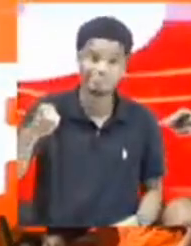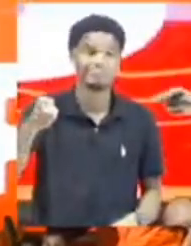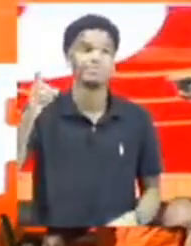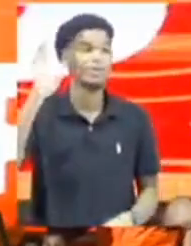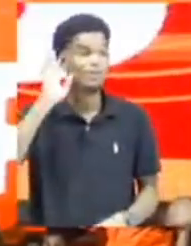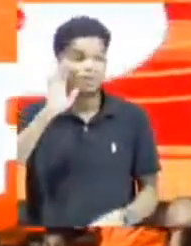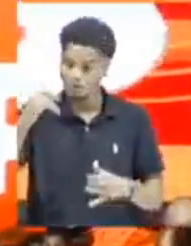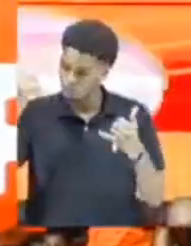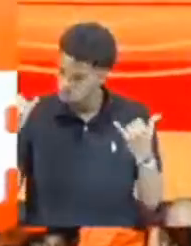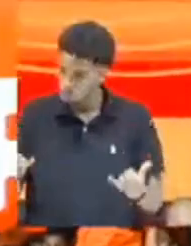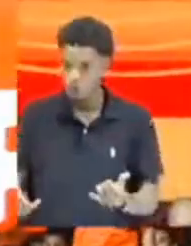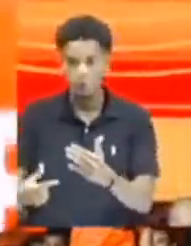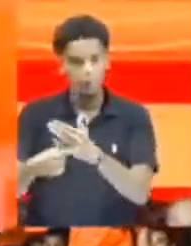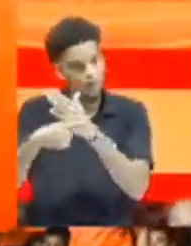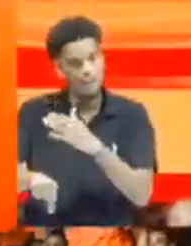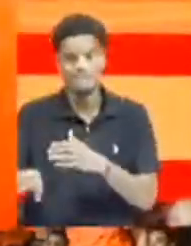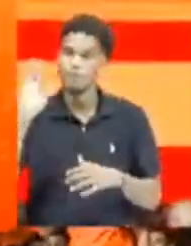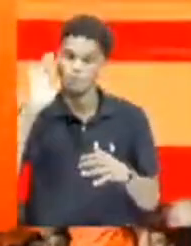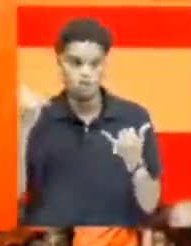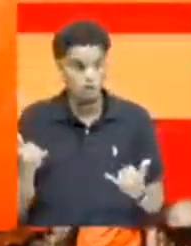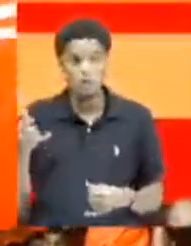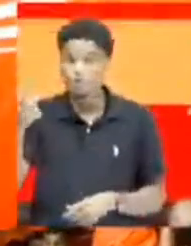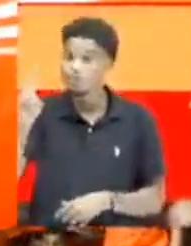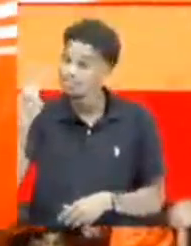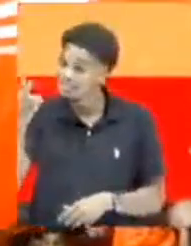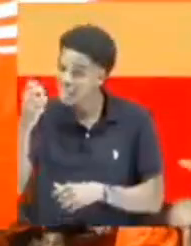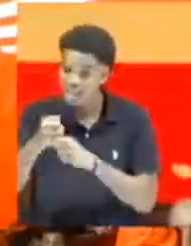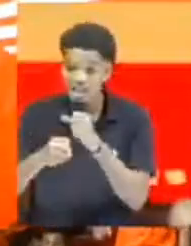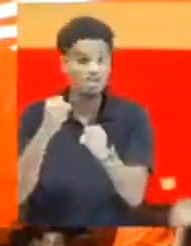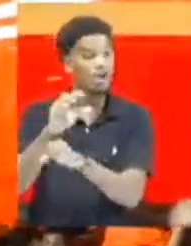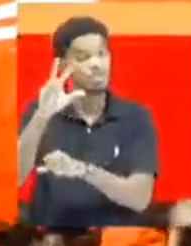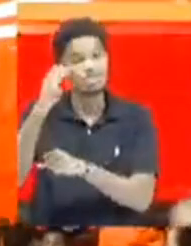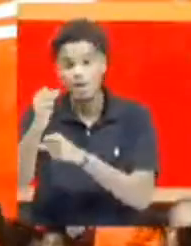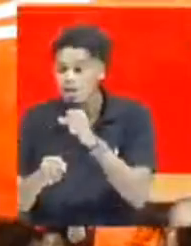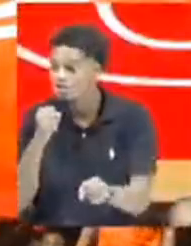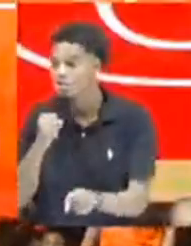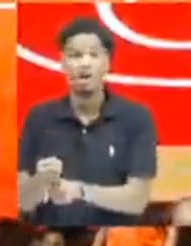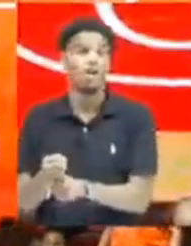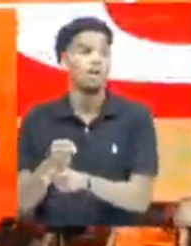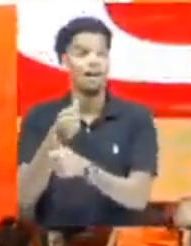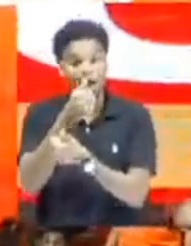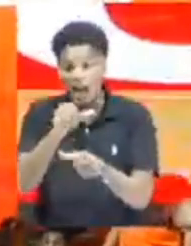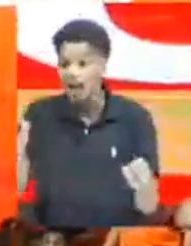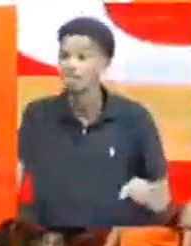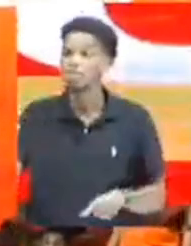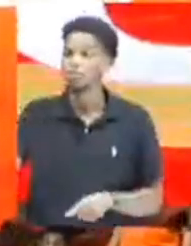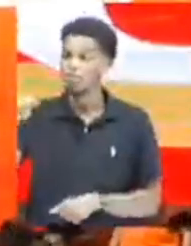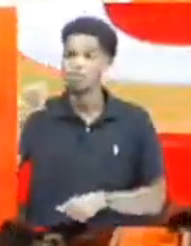year, third year, come to us for the first in the family scholarship.